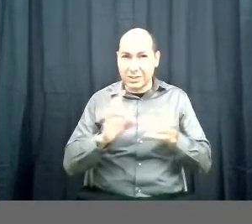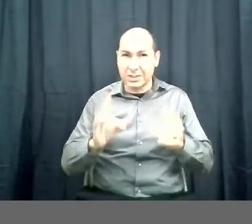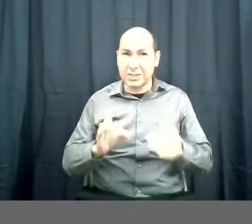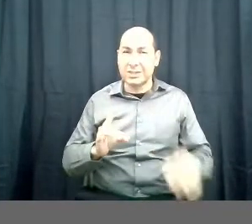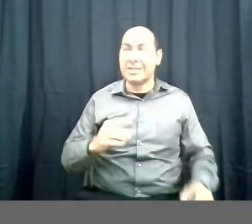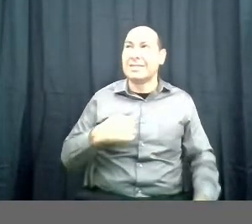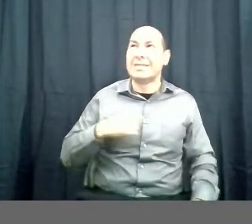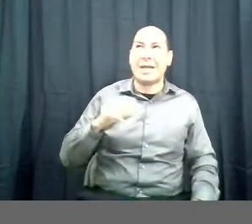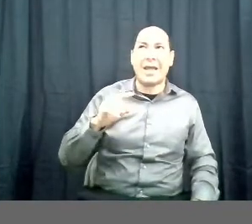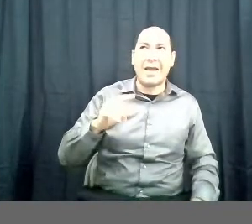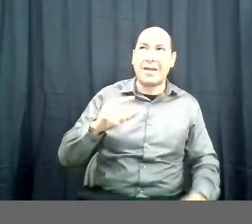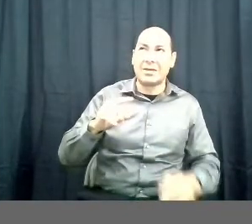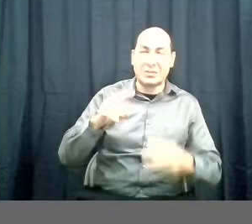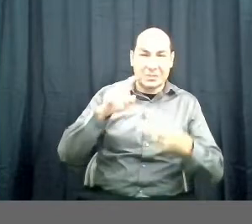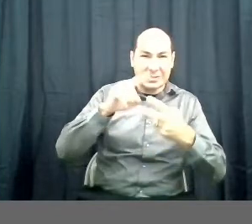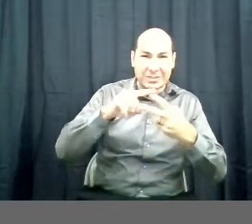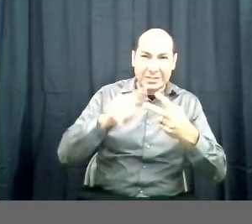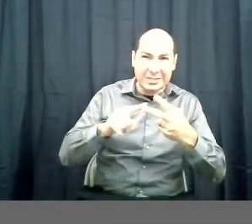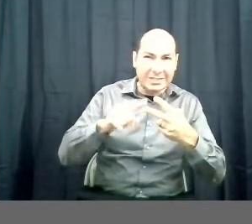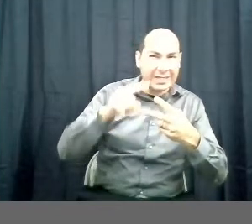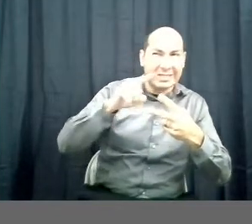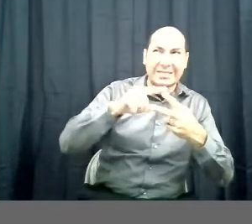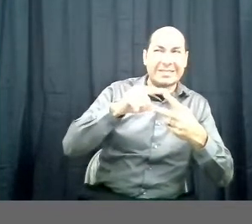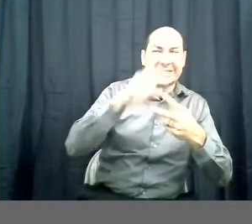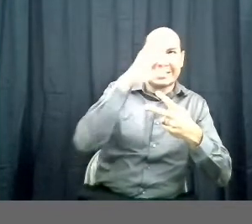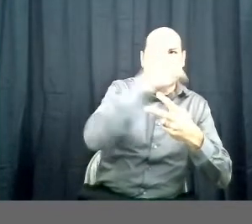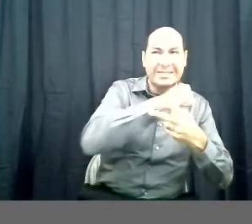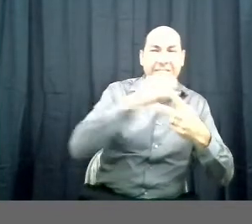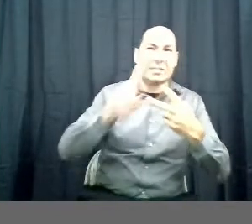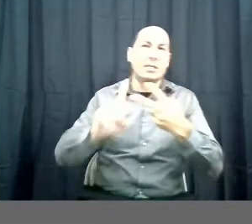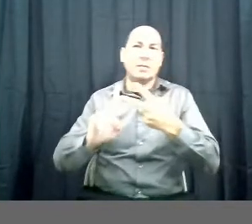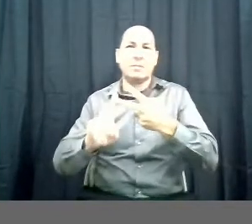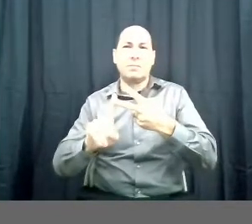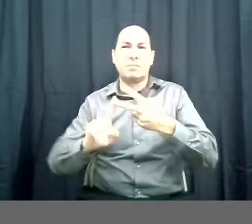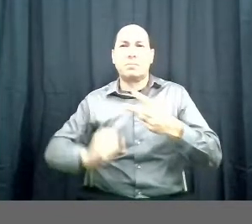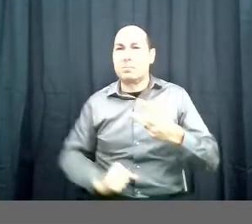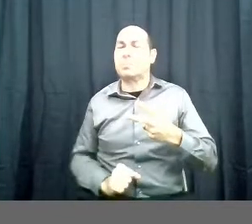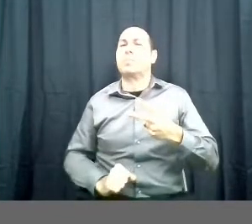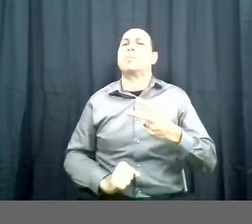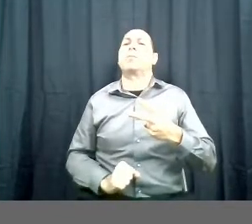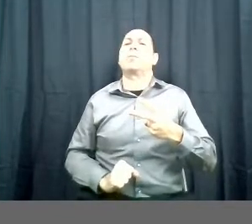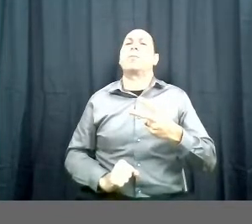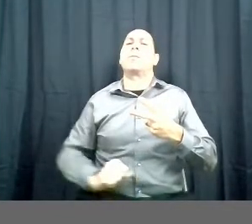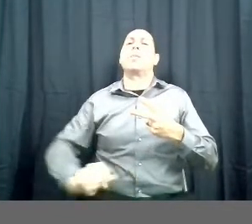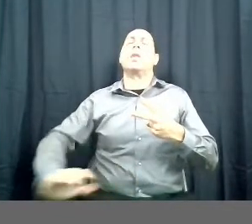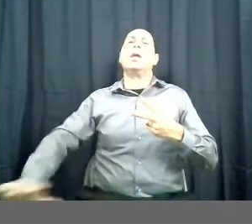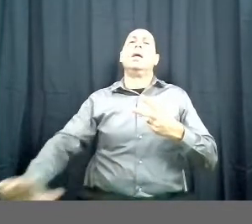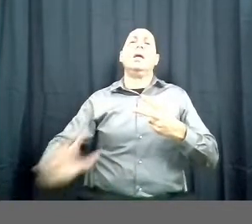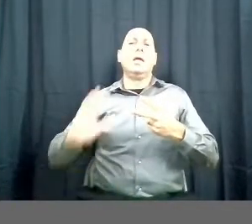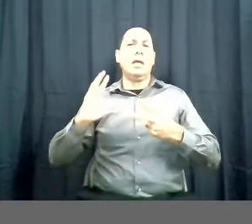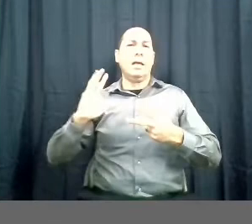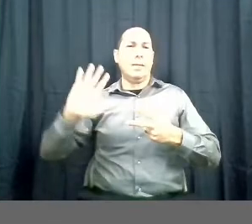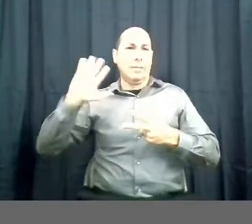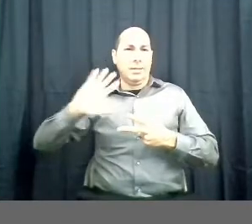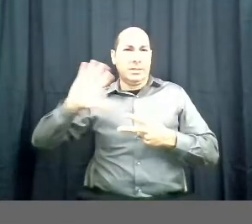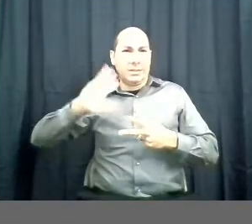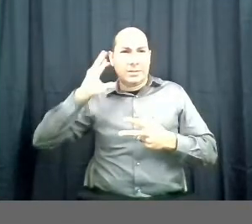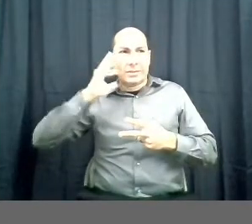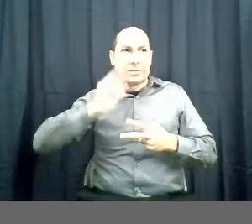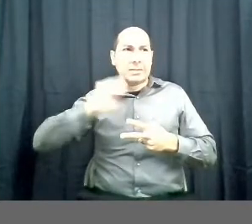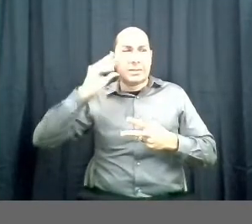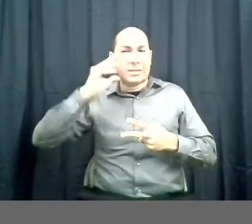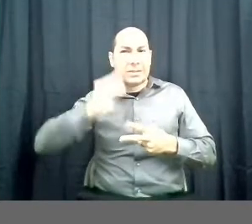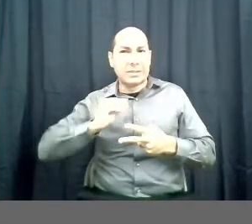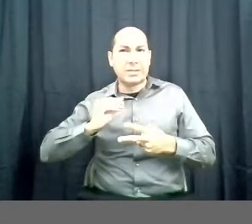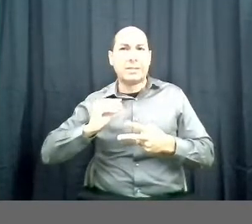point you made, but I'll start with the second and then you can tell me about the first. Yes, the experience that we have had